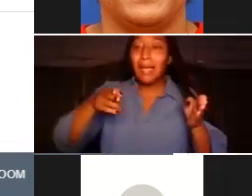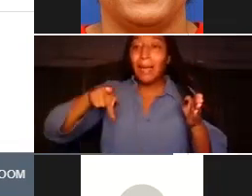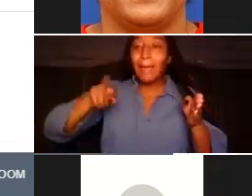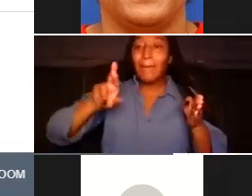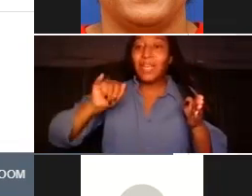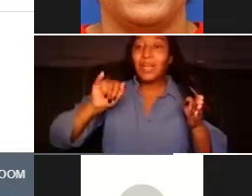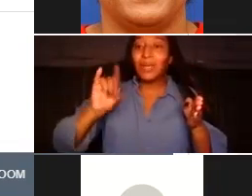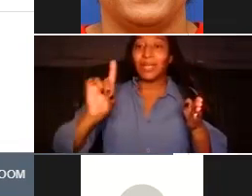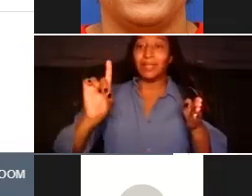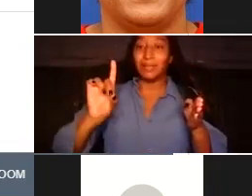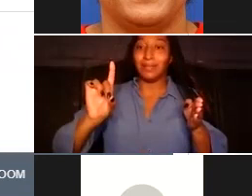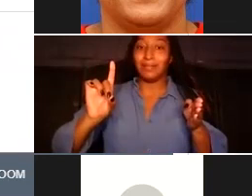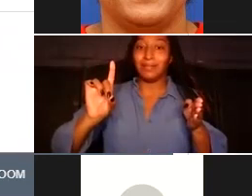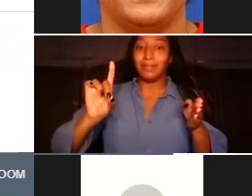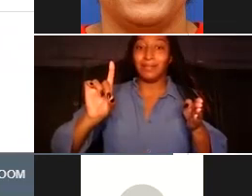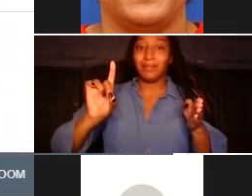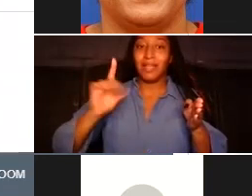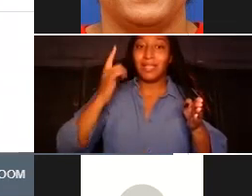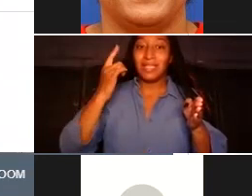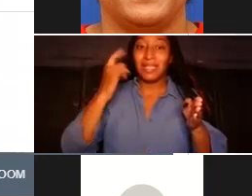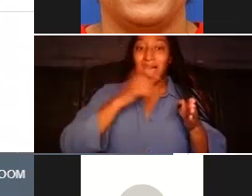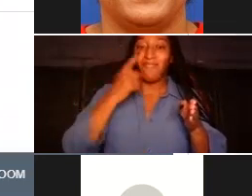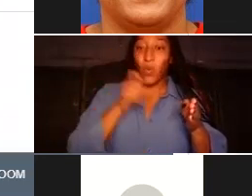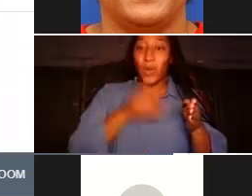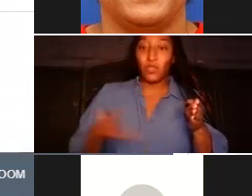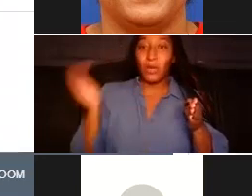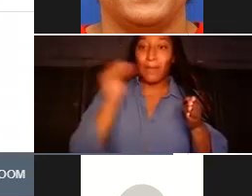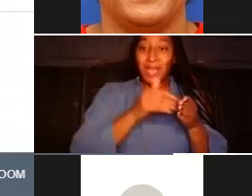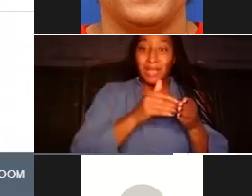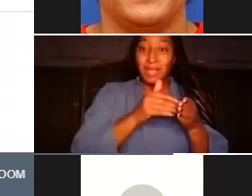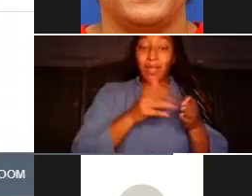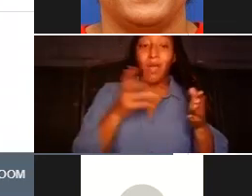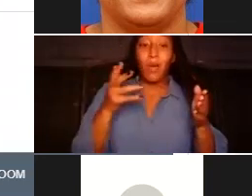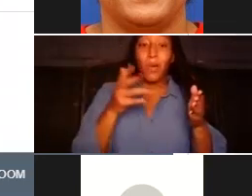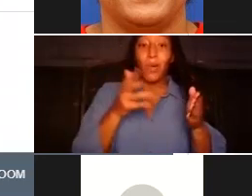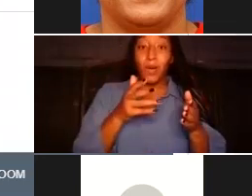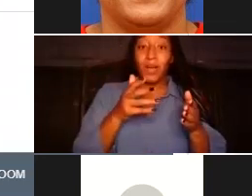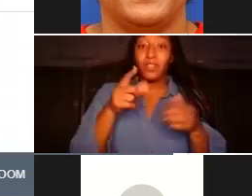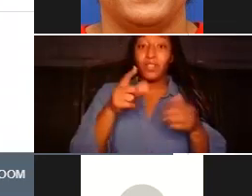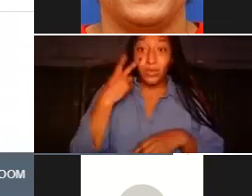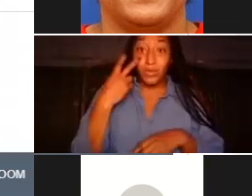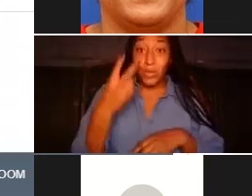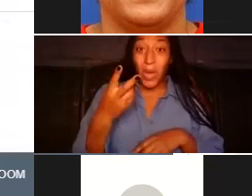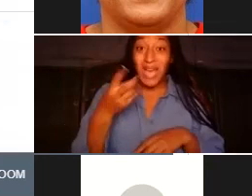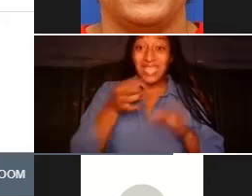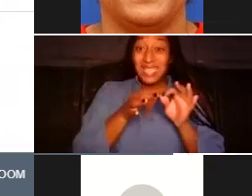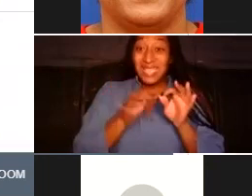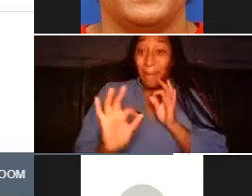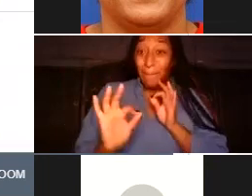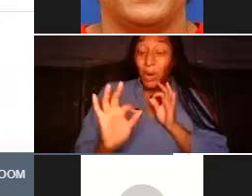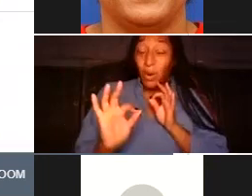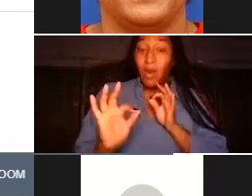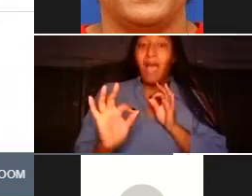our simple harmonic oscillator for a spring, it was 2 pi square root M